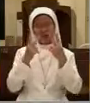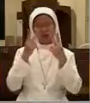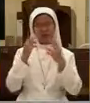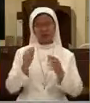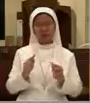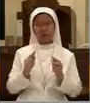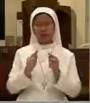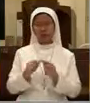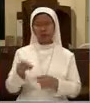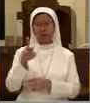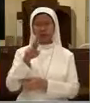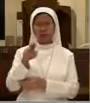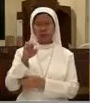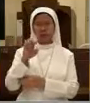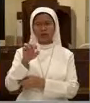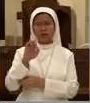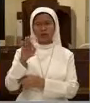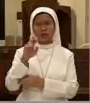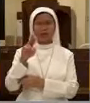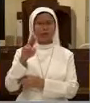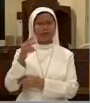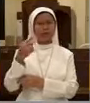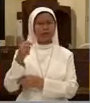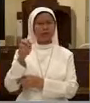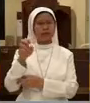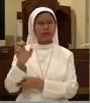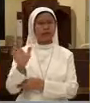camp in Lebanon,